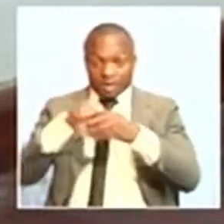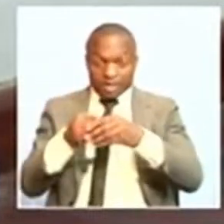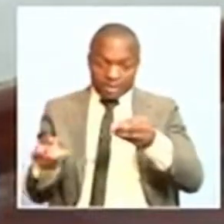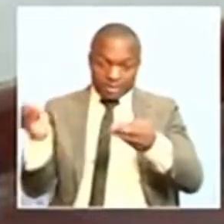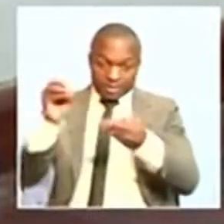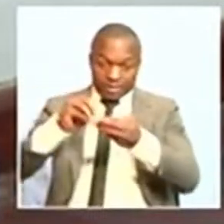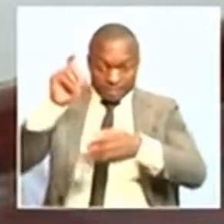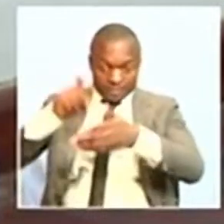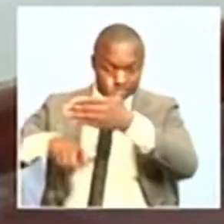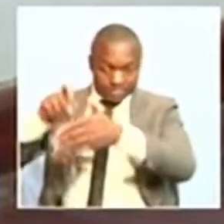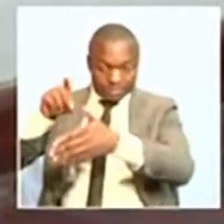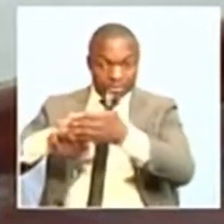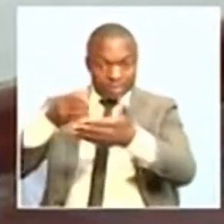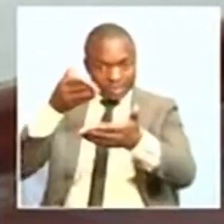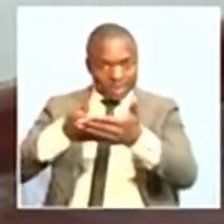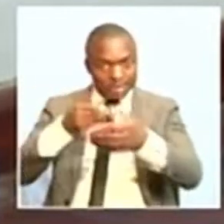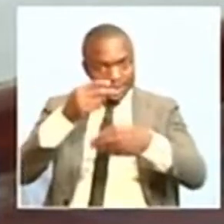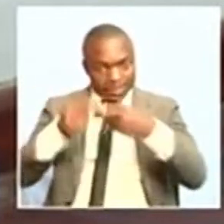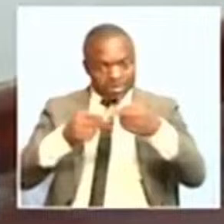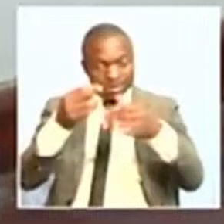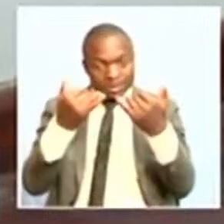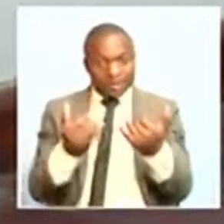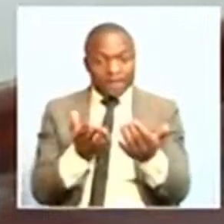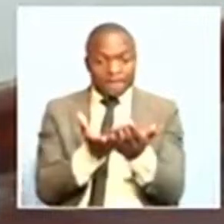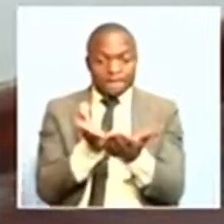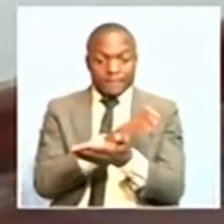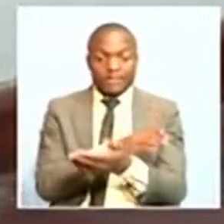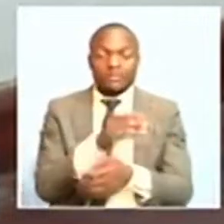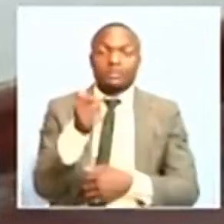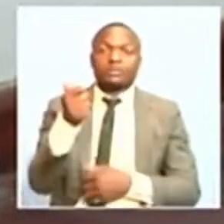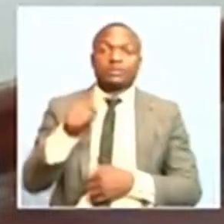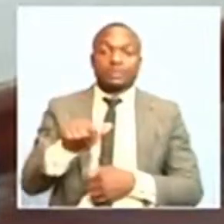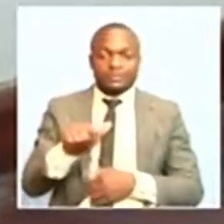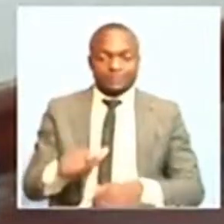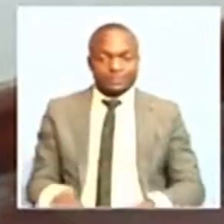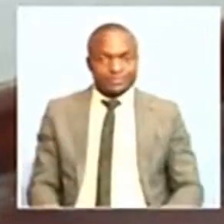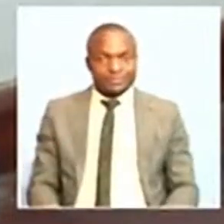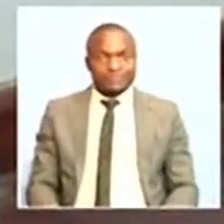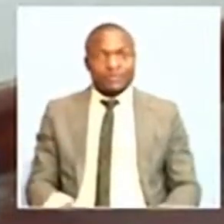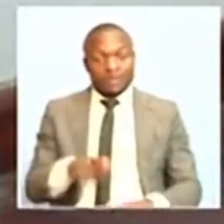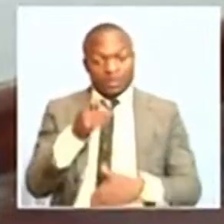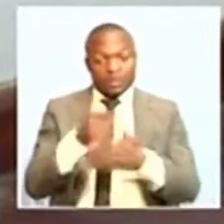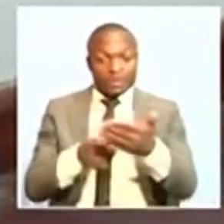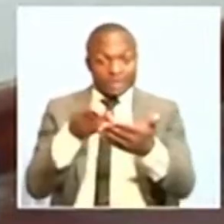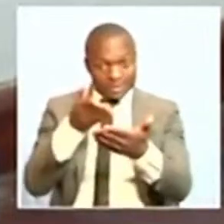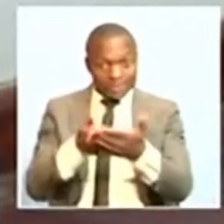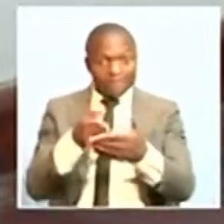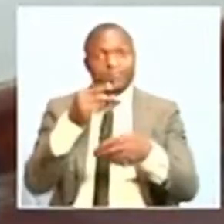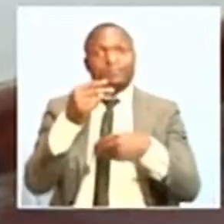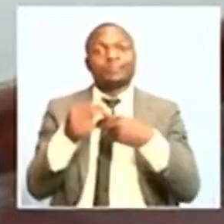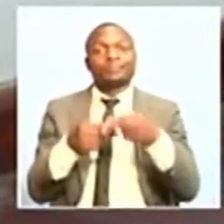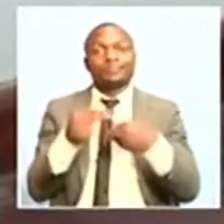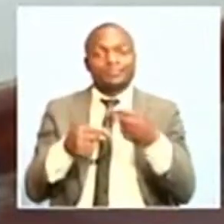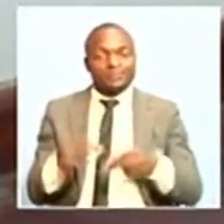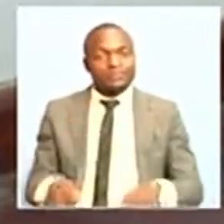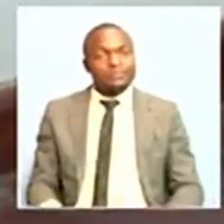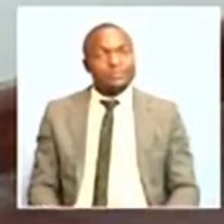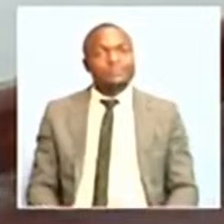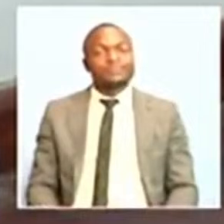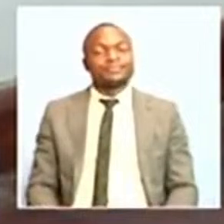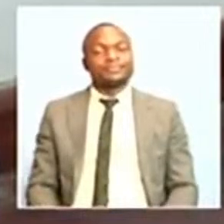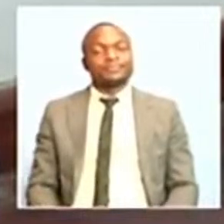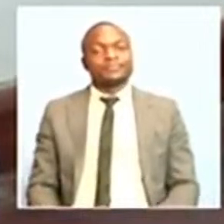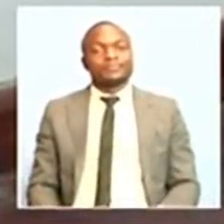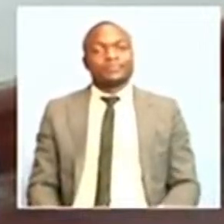Now, what this means, I am now on page 10. Yeah, what this means is that